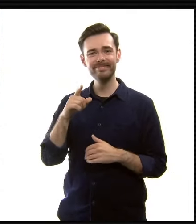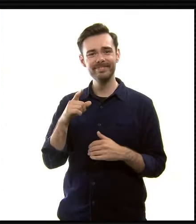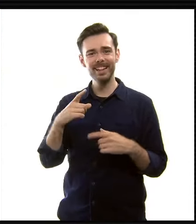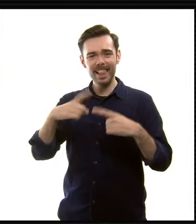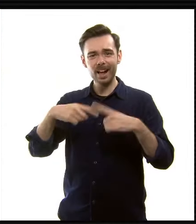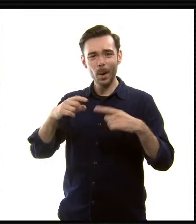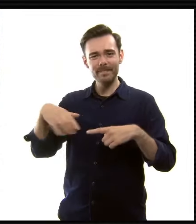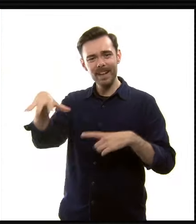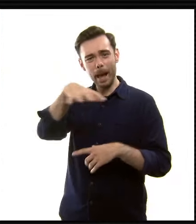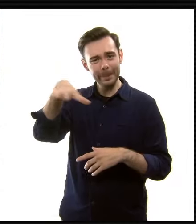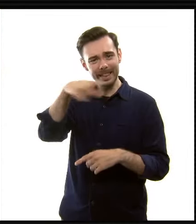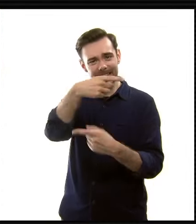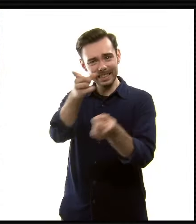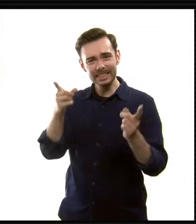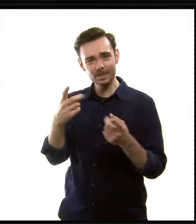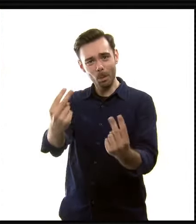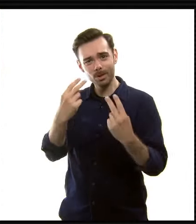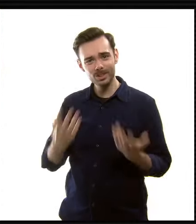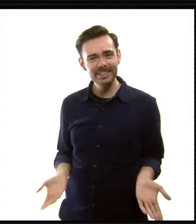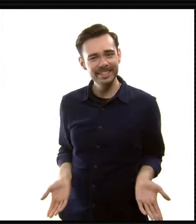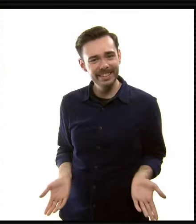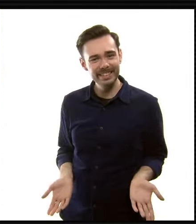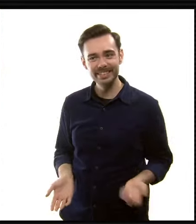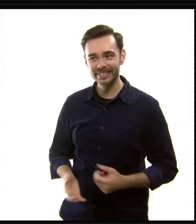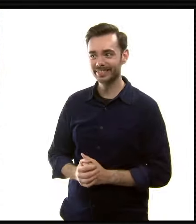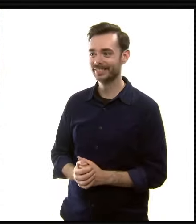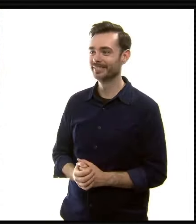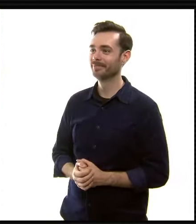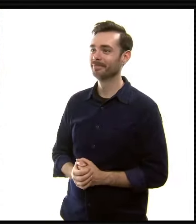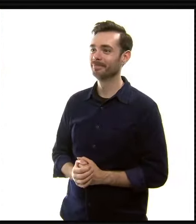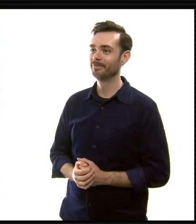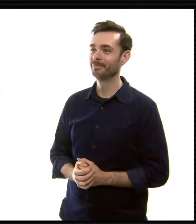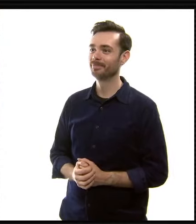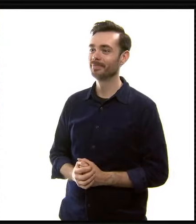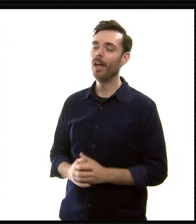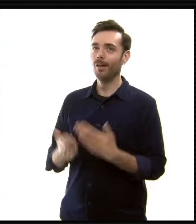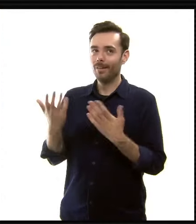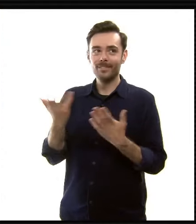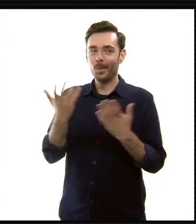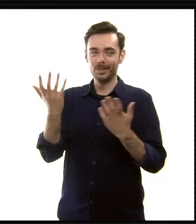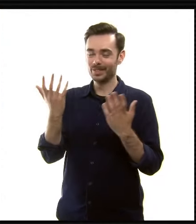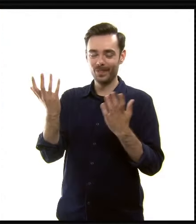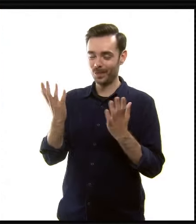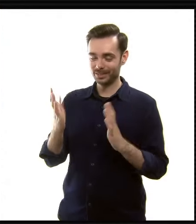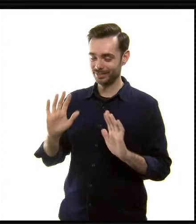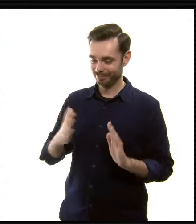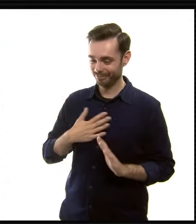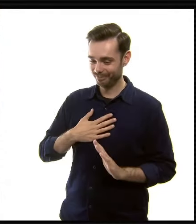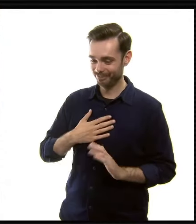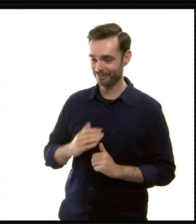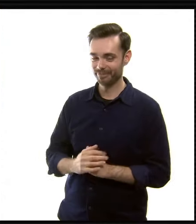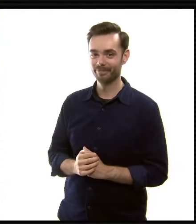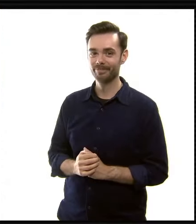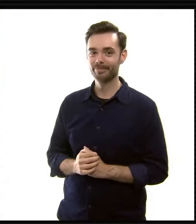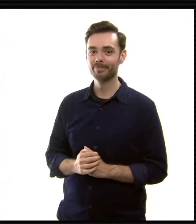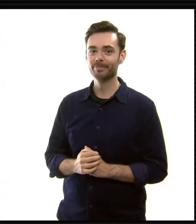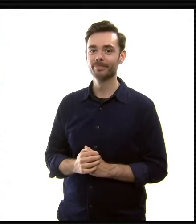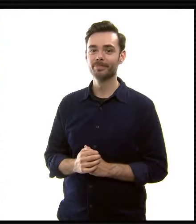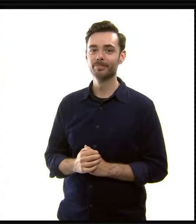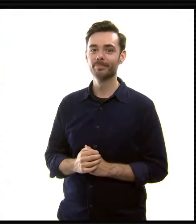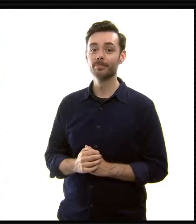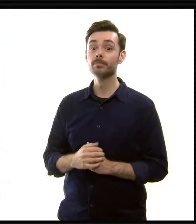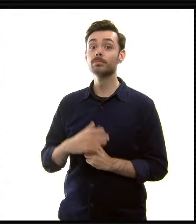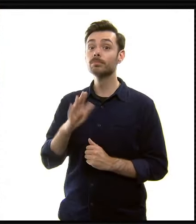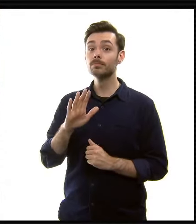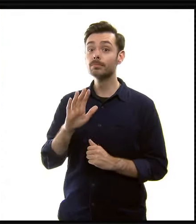fans watching out right, there. of course. Yes, right. Yes. Yeah. But there are a few more very special announcements